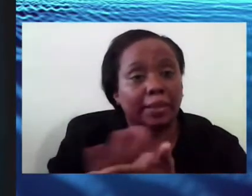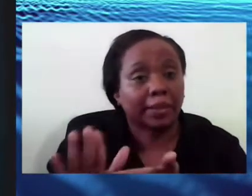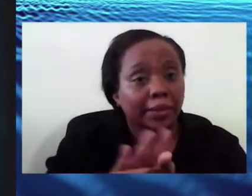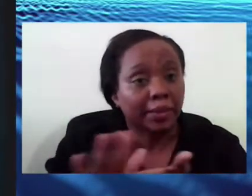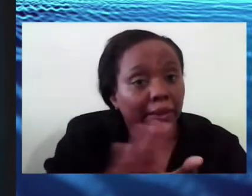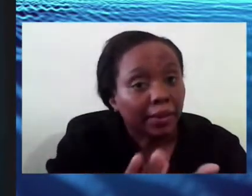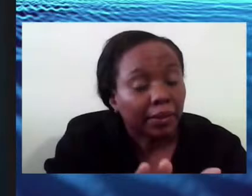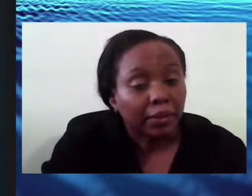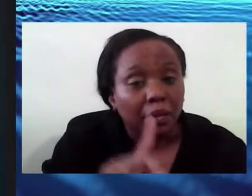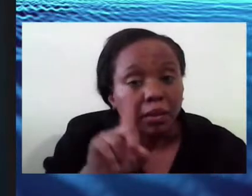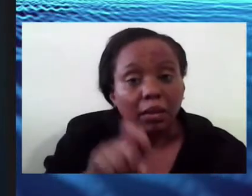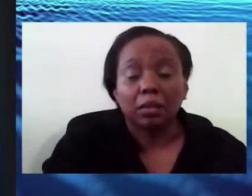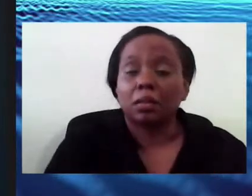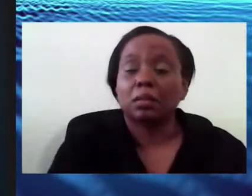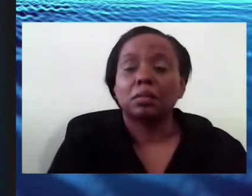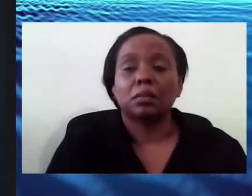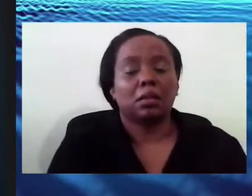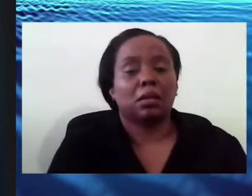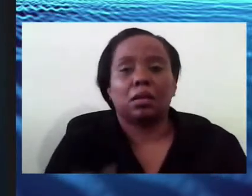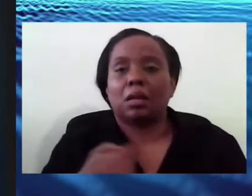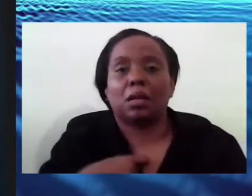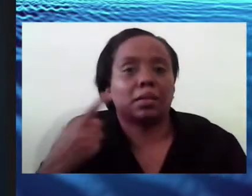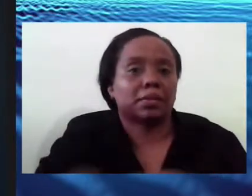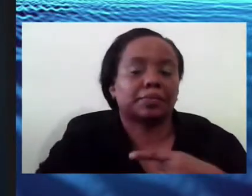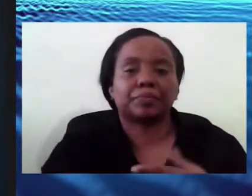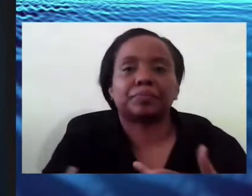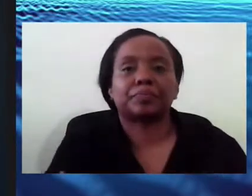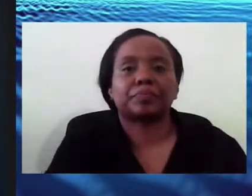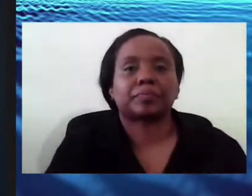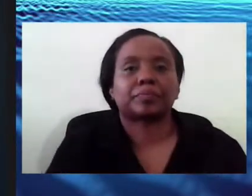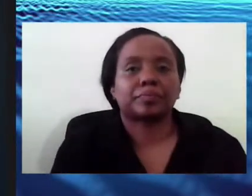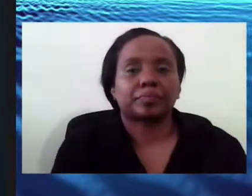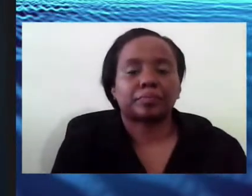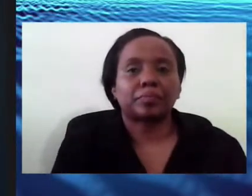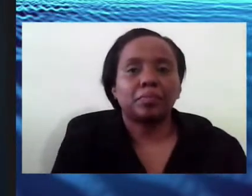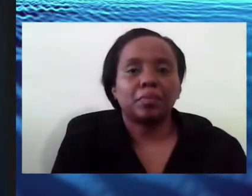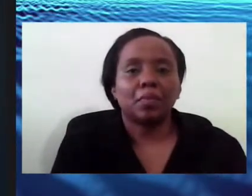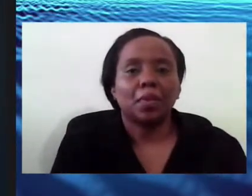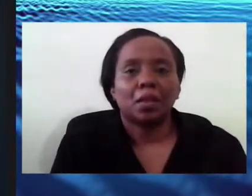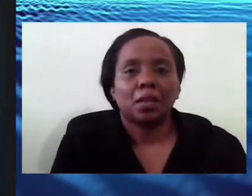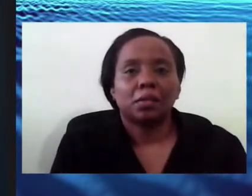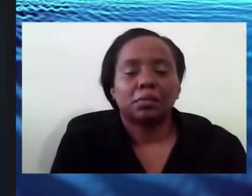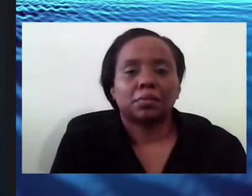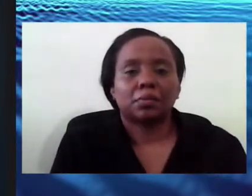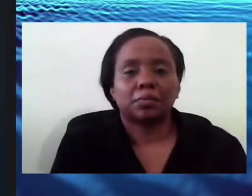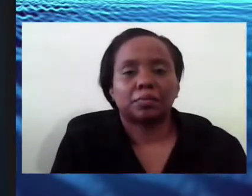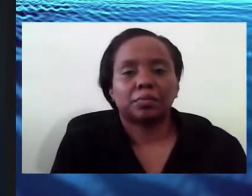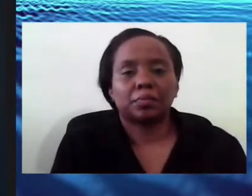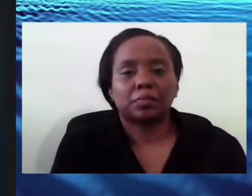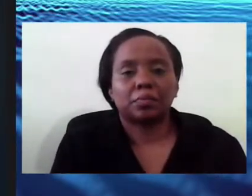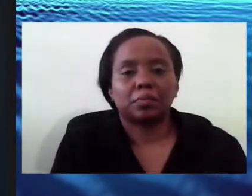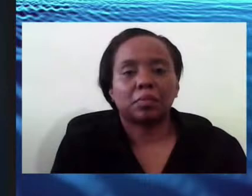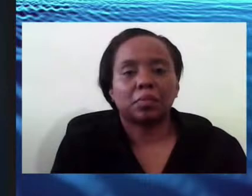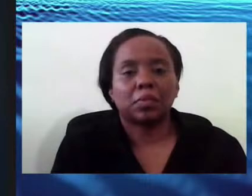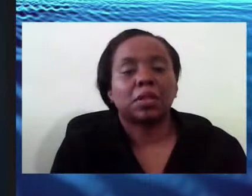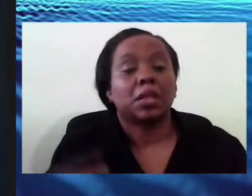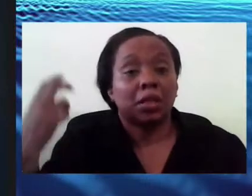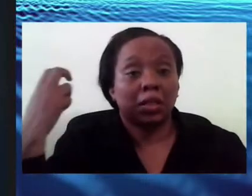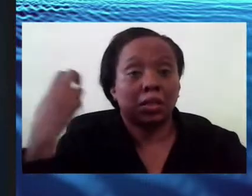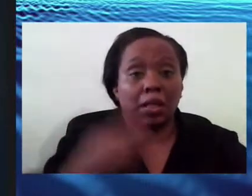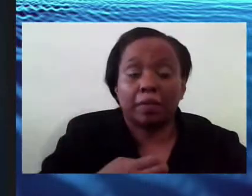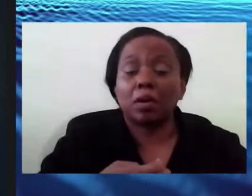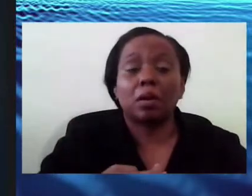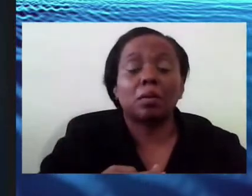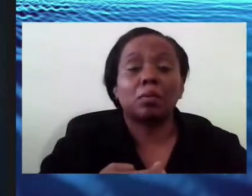I can't at this point in time. As I understand it, the difficulty we had was in customer-facing services, so services that